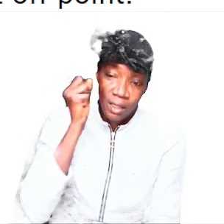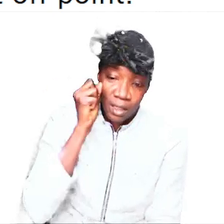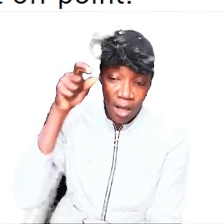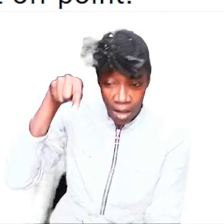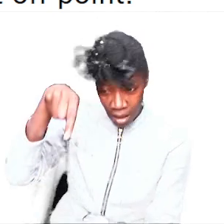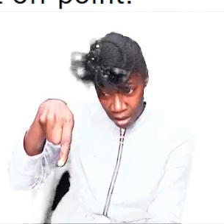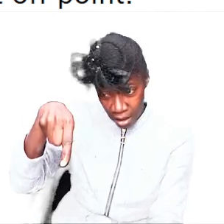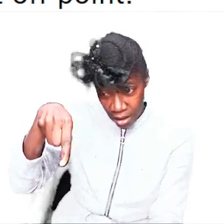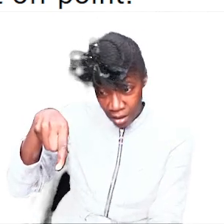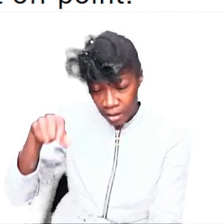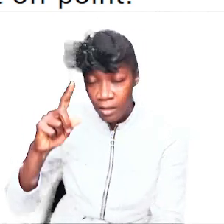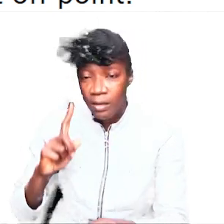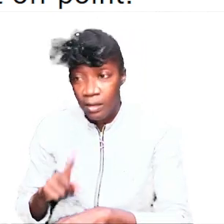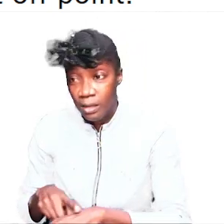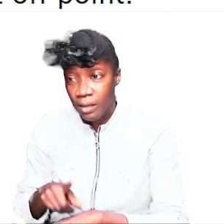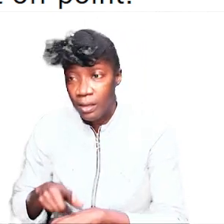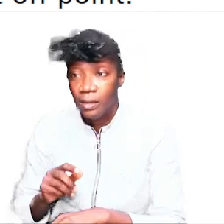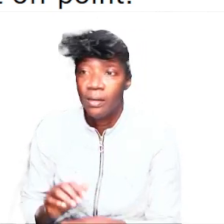it.